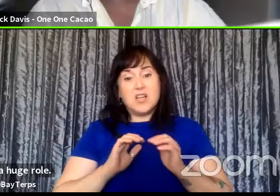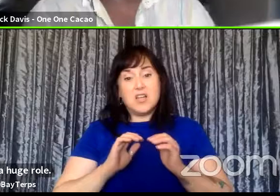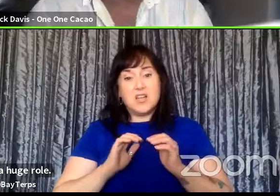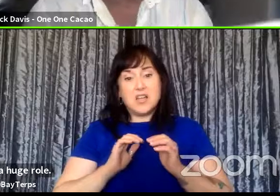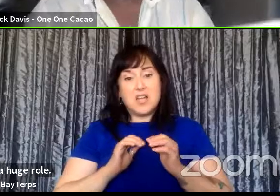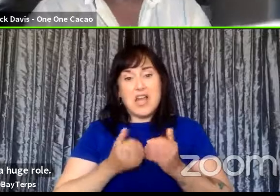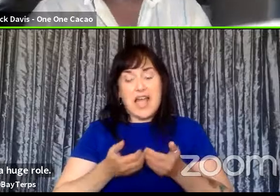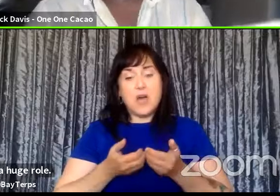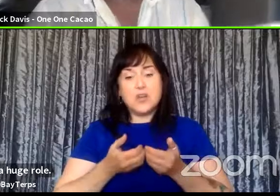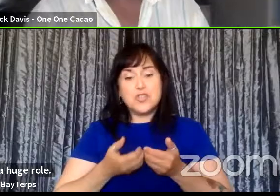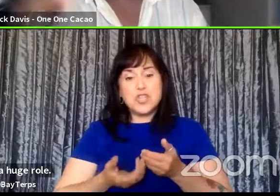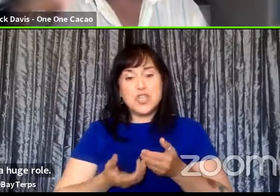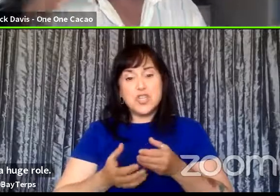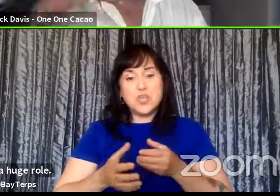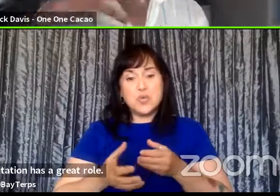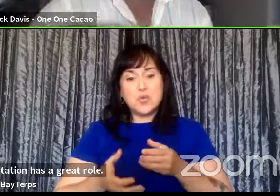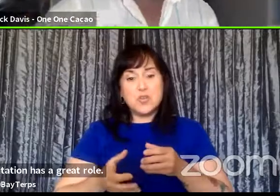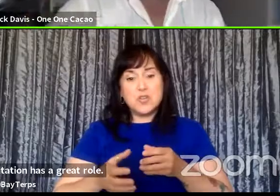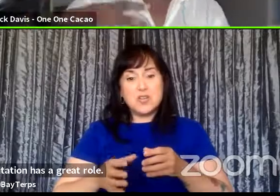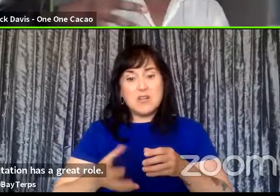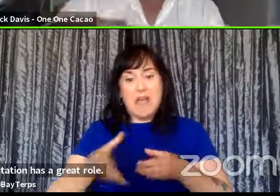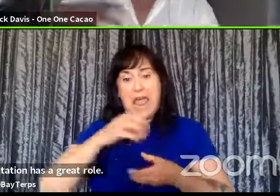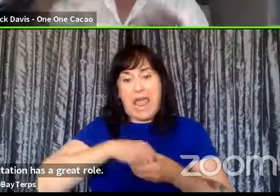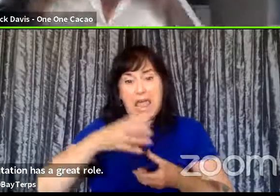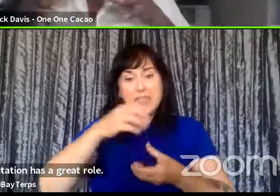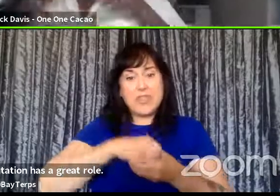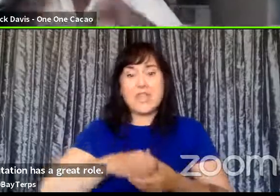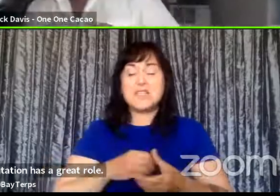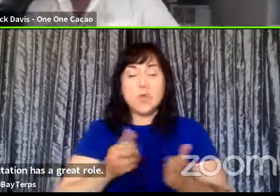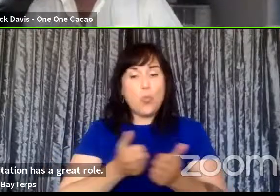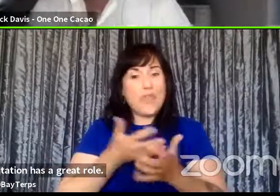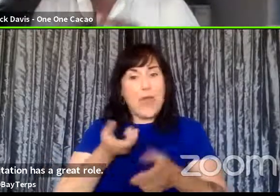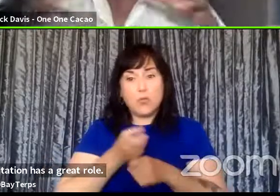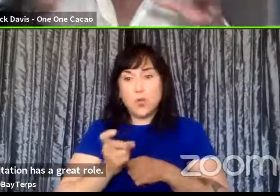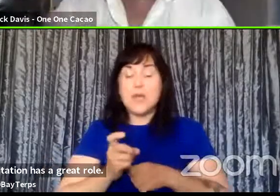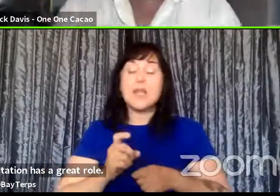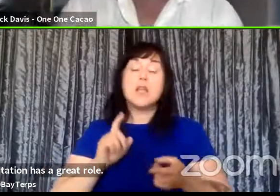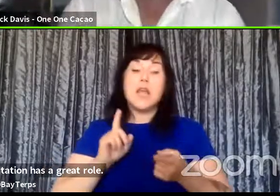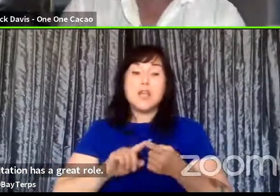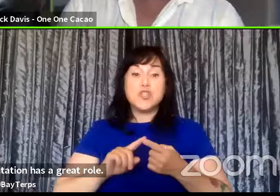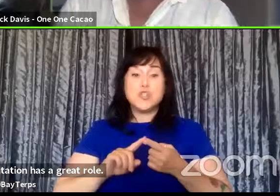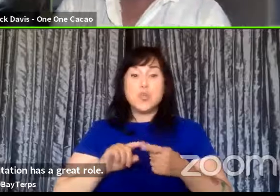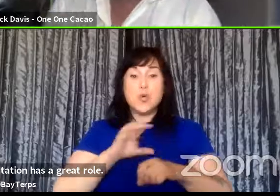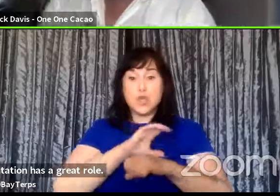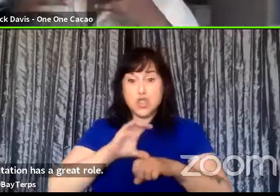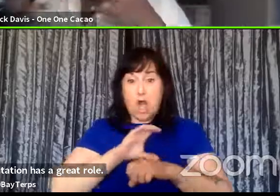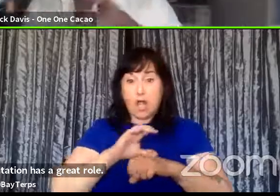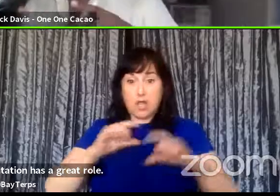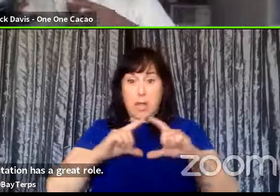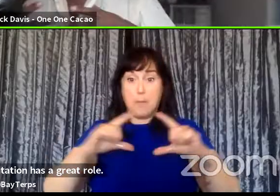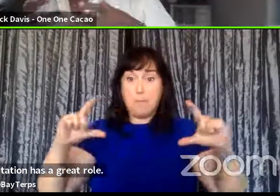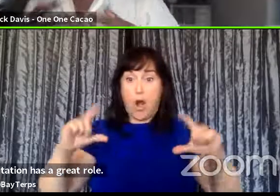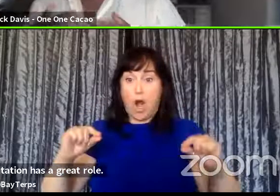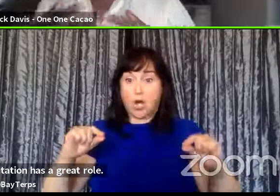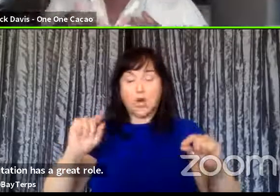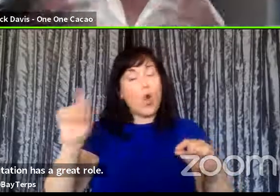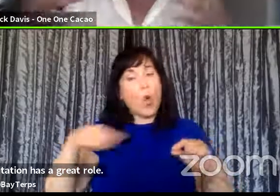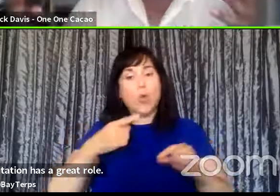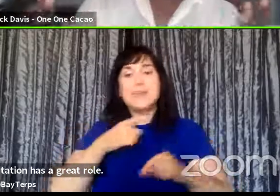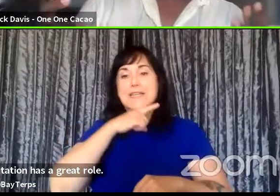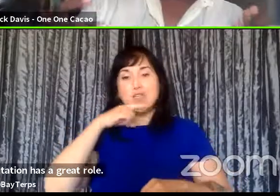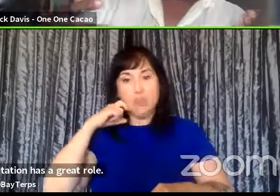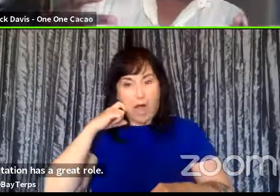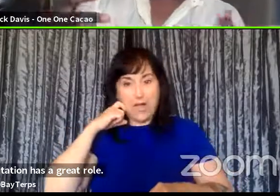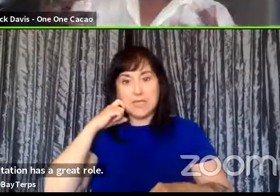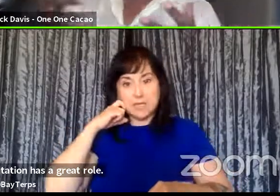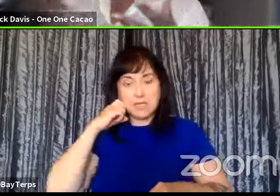without ruining it? I generally would add to a chocolate bar, it can only be dry ingredients. So you're going to be adding